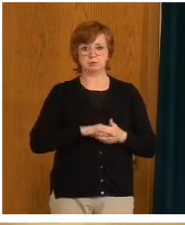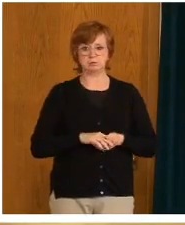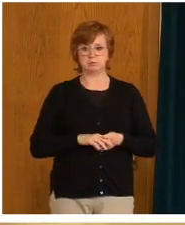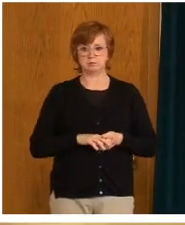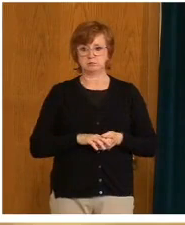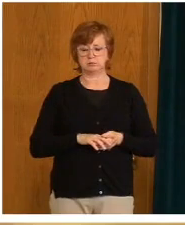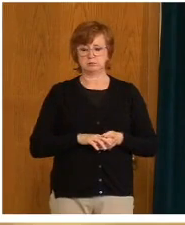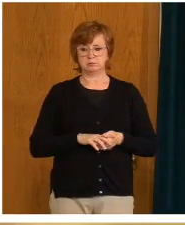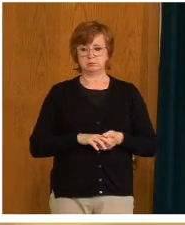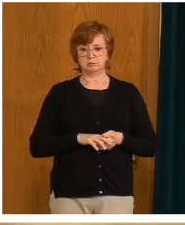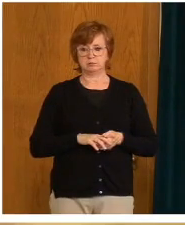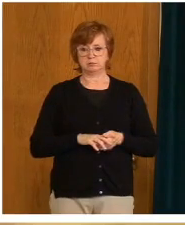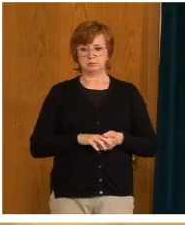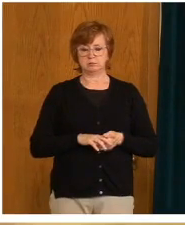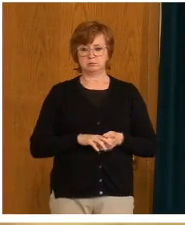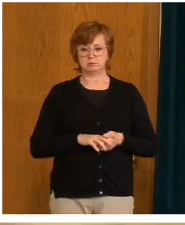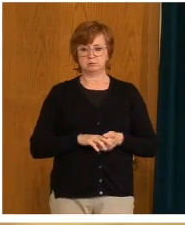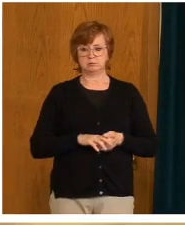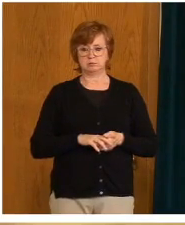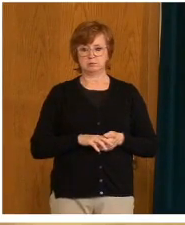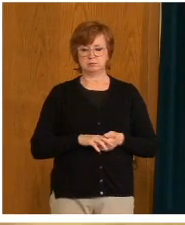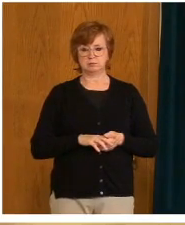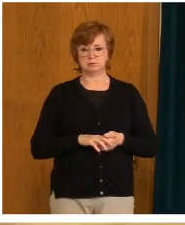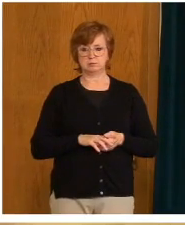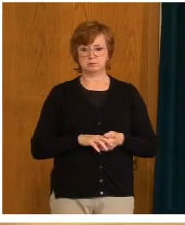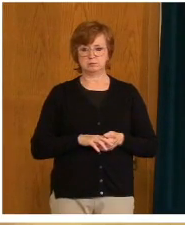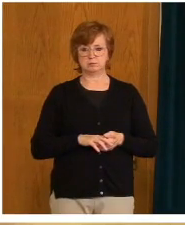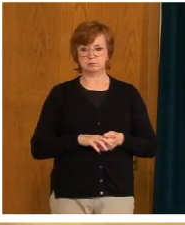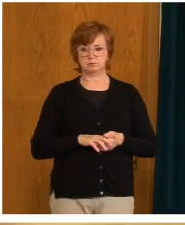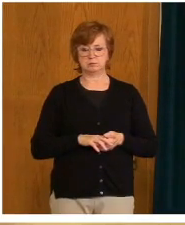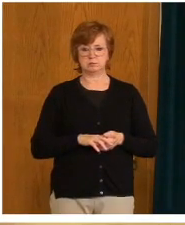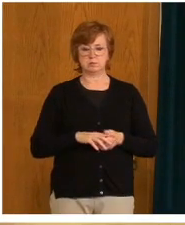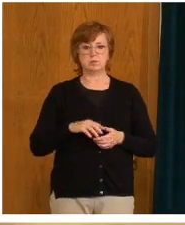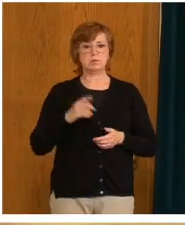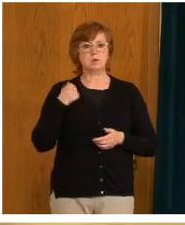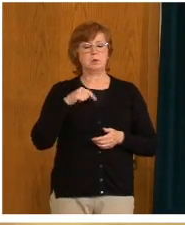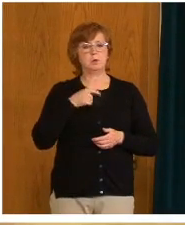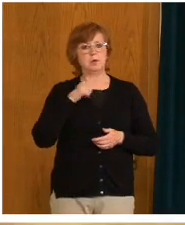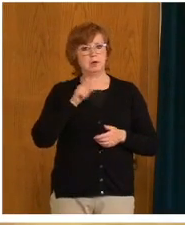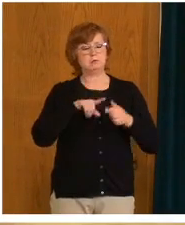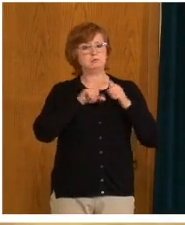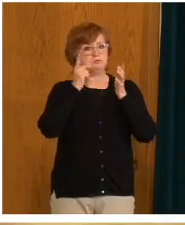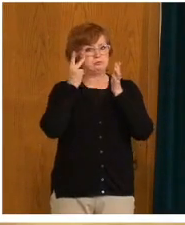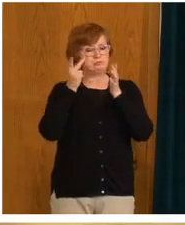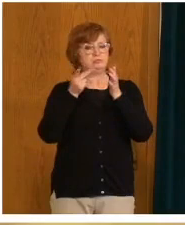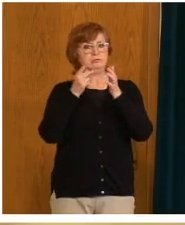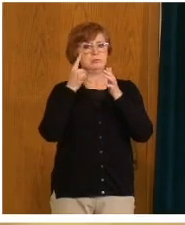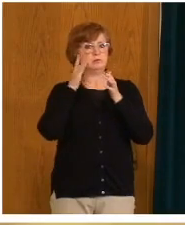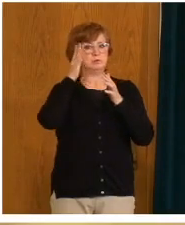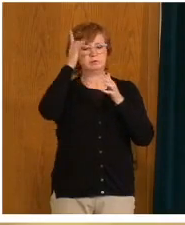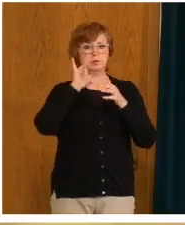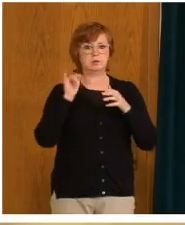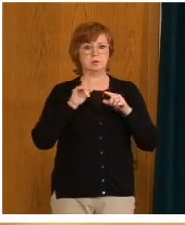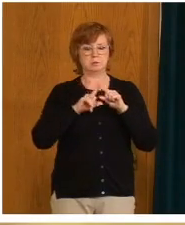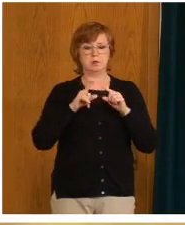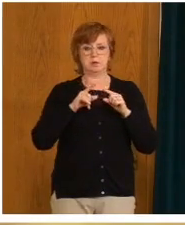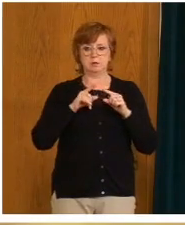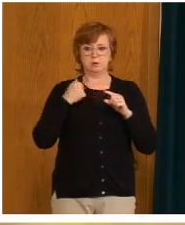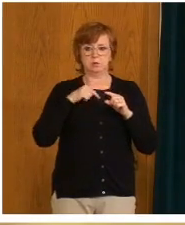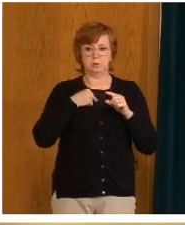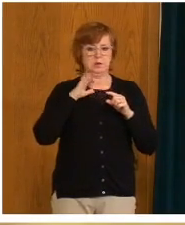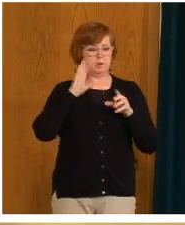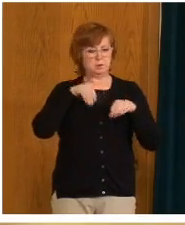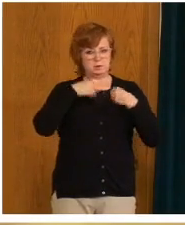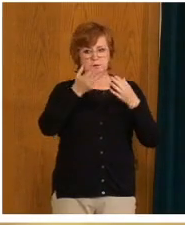there's a little bit of science yet to be clarified as we move forward with this, but either way, Saskatchewan residents will be offered the a